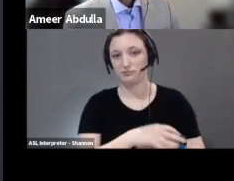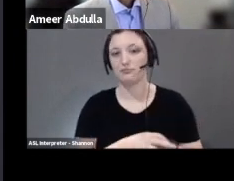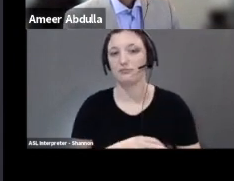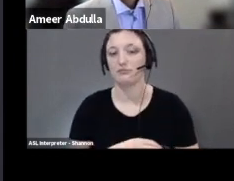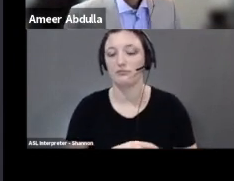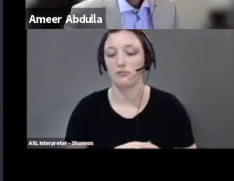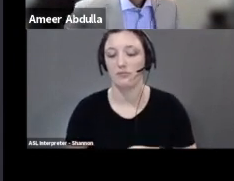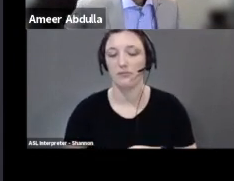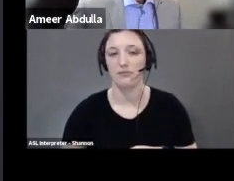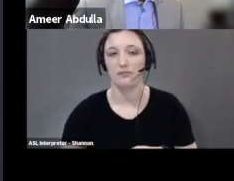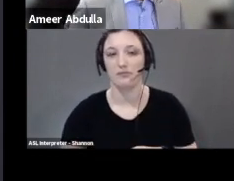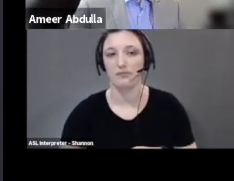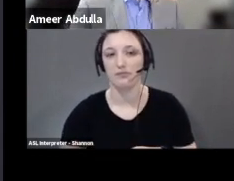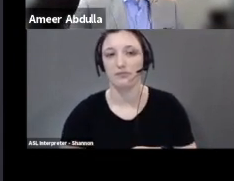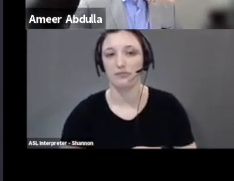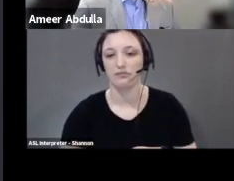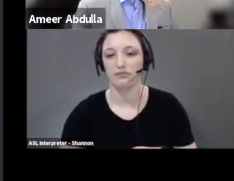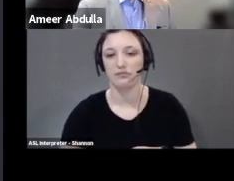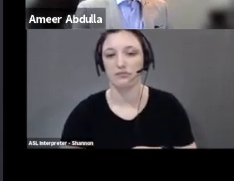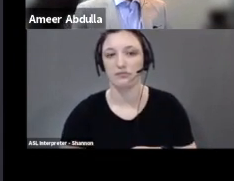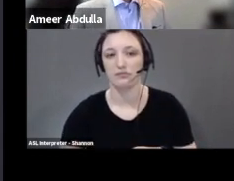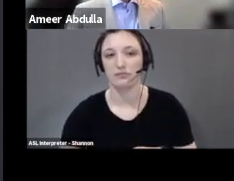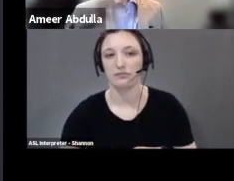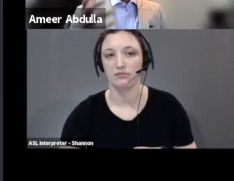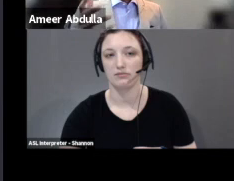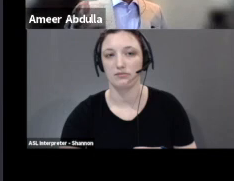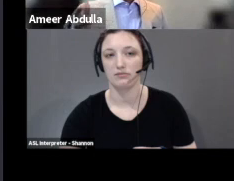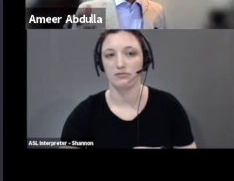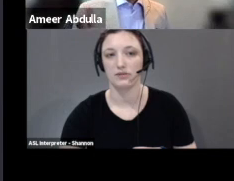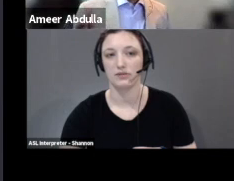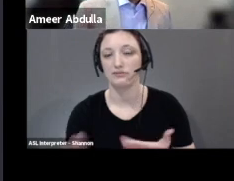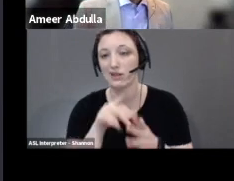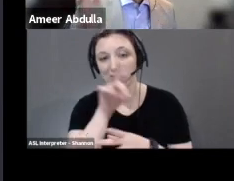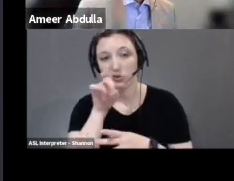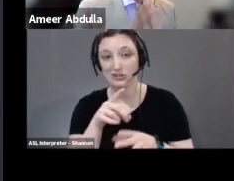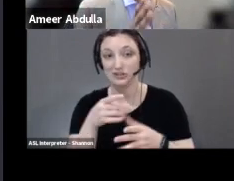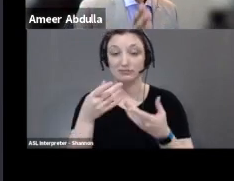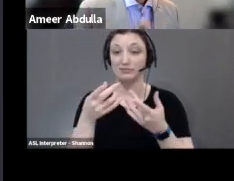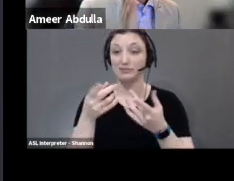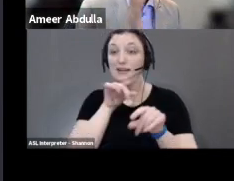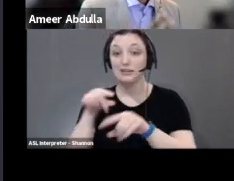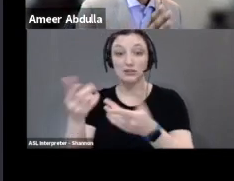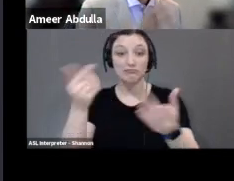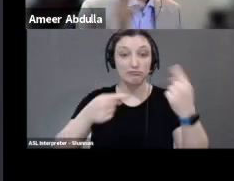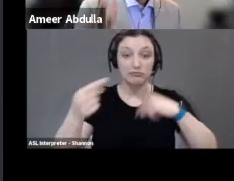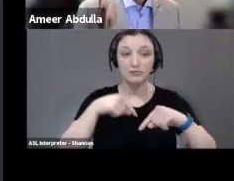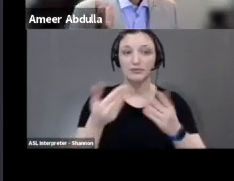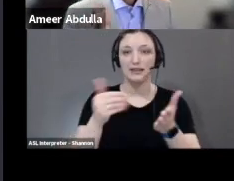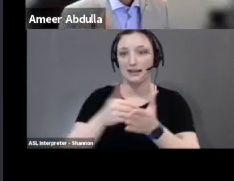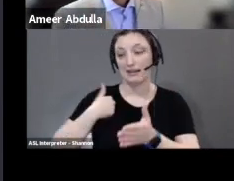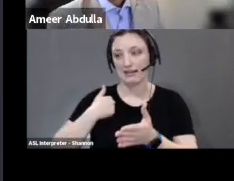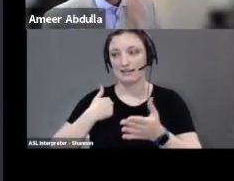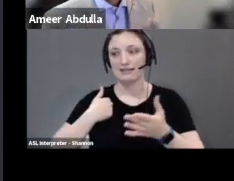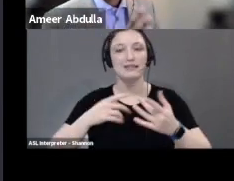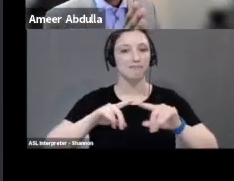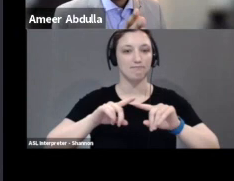As the polls are coming in, again, just reiterate, Canada is a multi-layered system. You're always going to have especially in a corporate